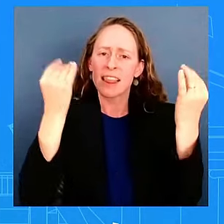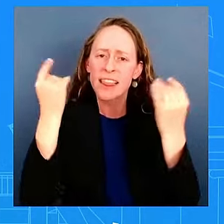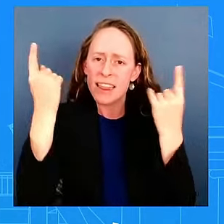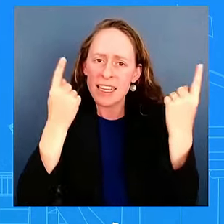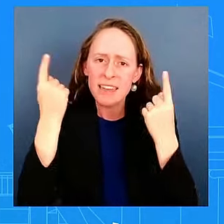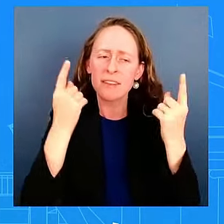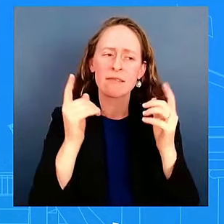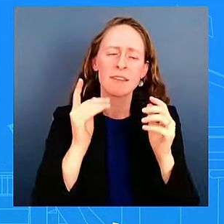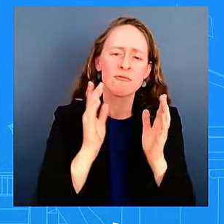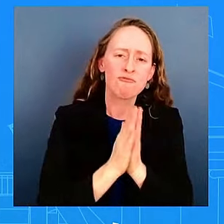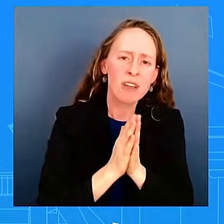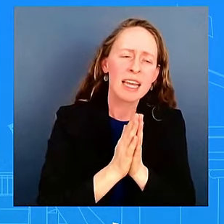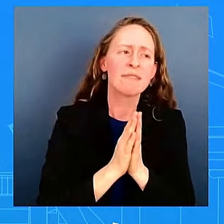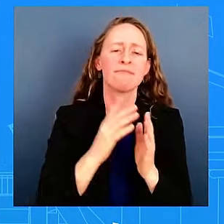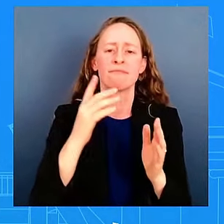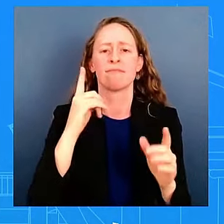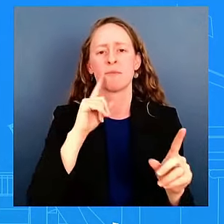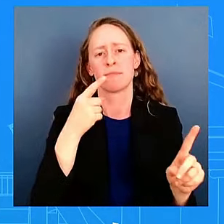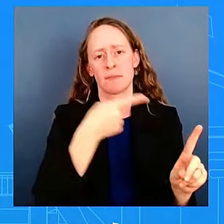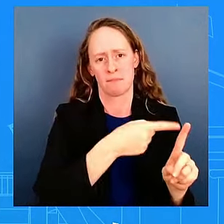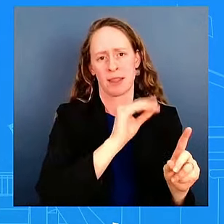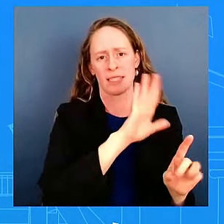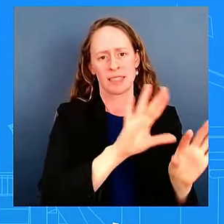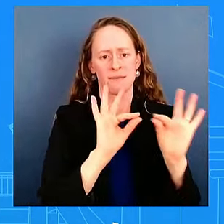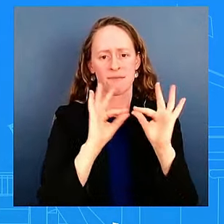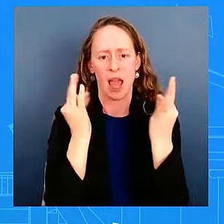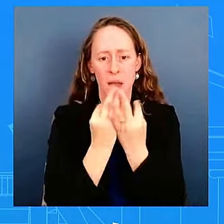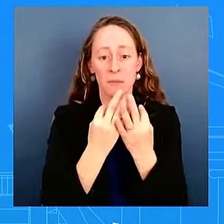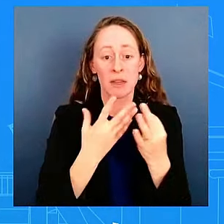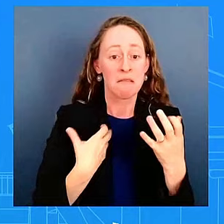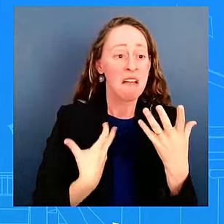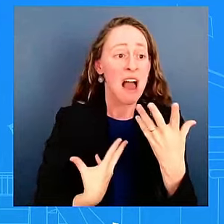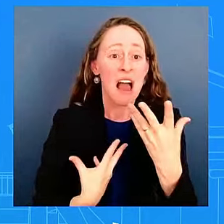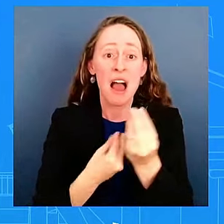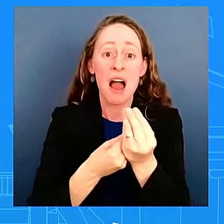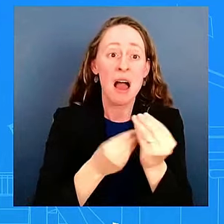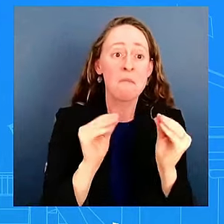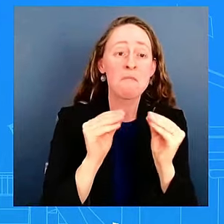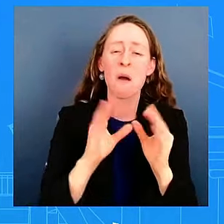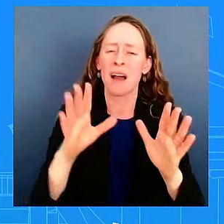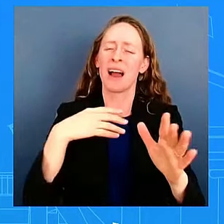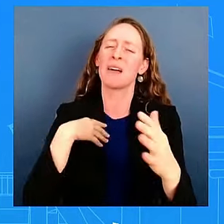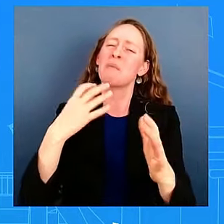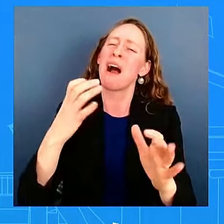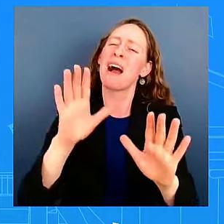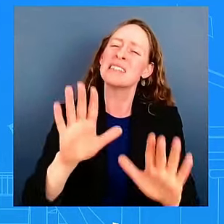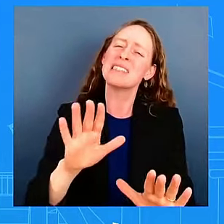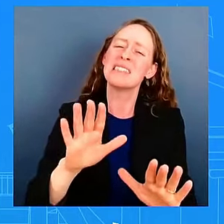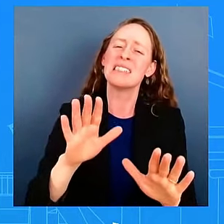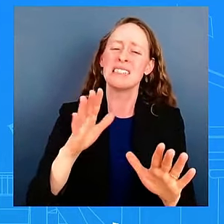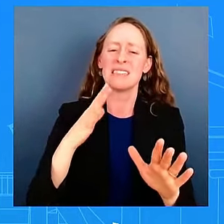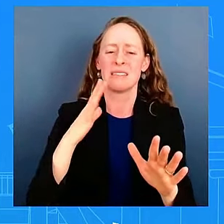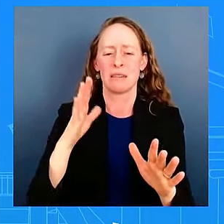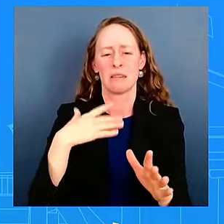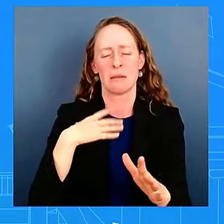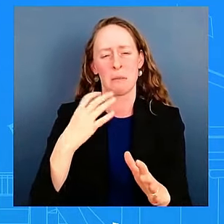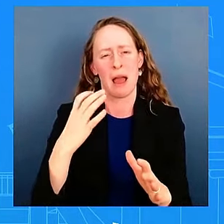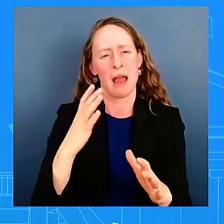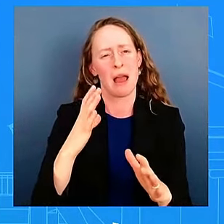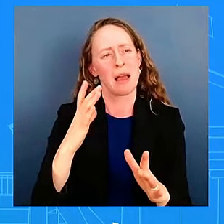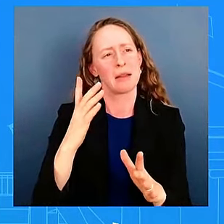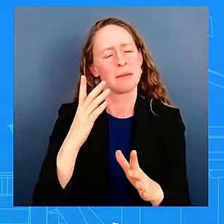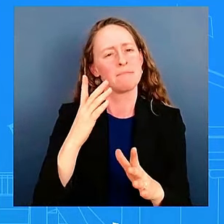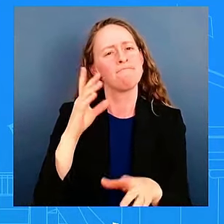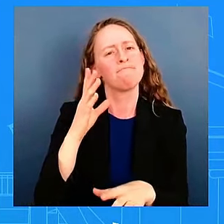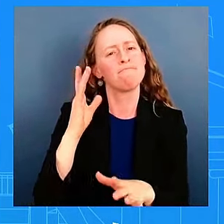to add. We want to be really, really mindful and for their privacy, protect and respect for their privacy. I just don't have anything else to add to